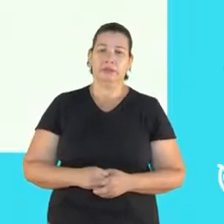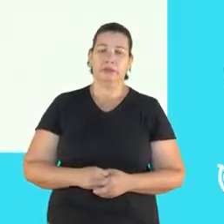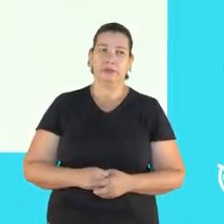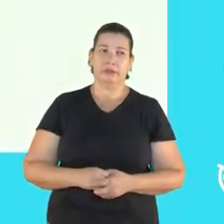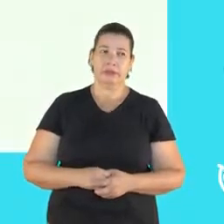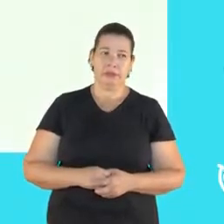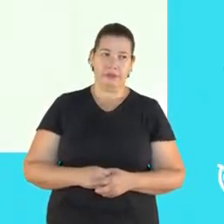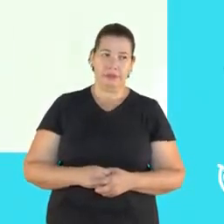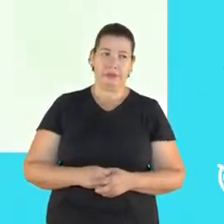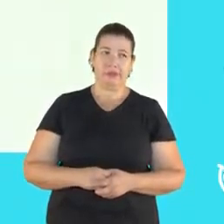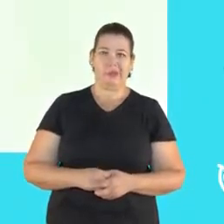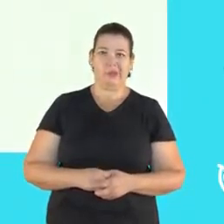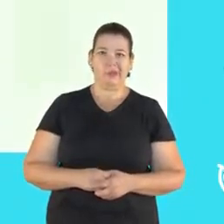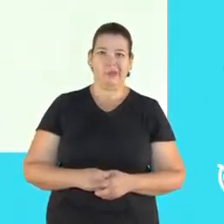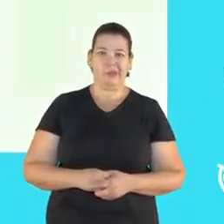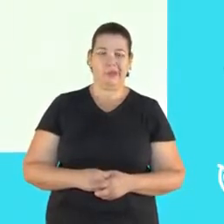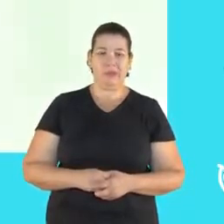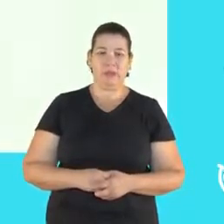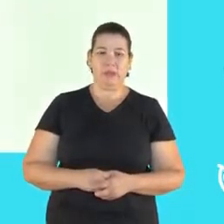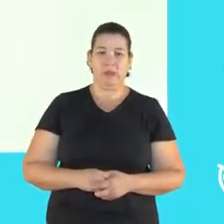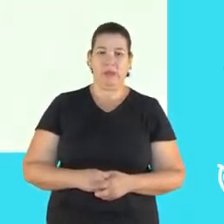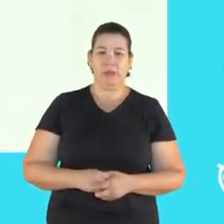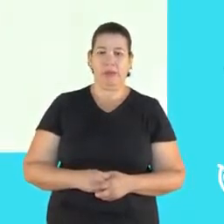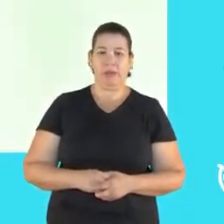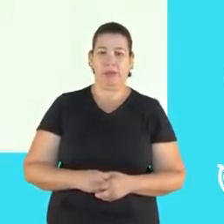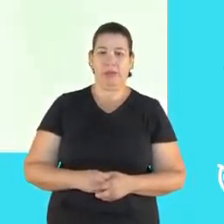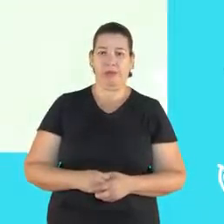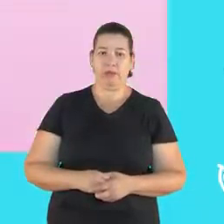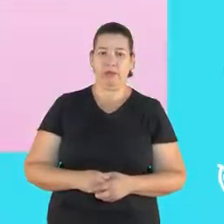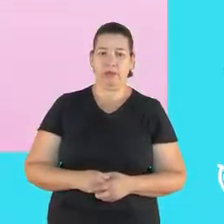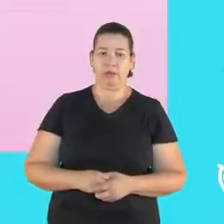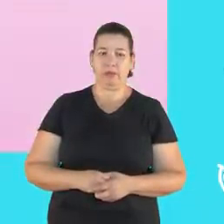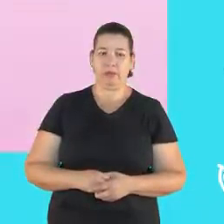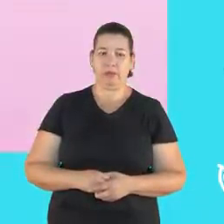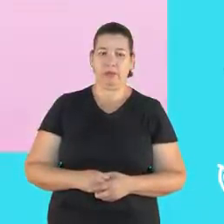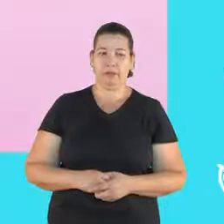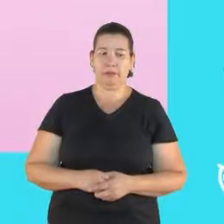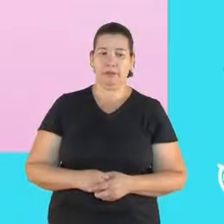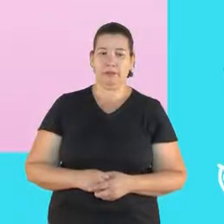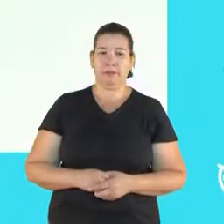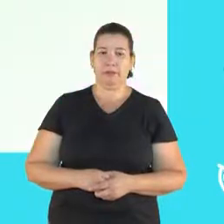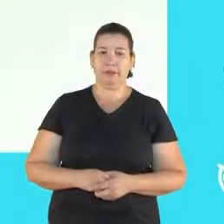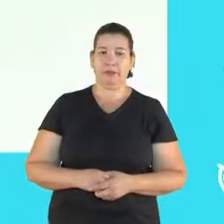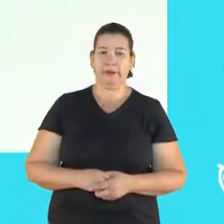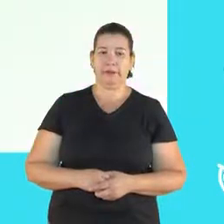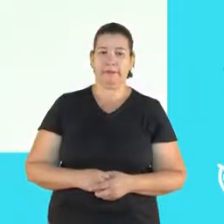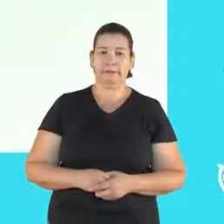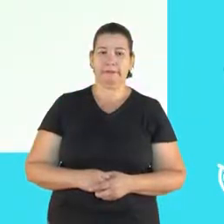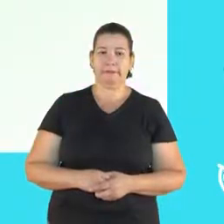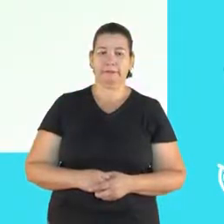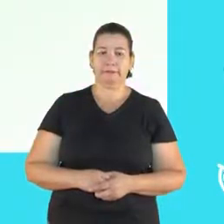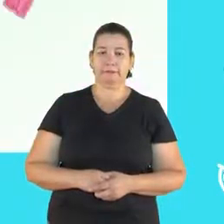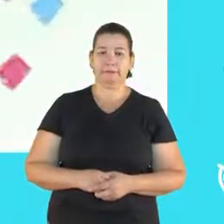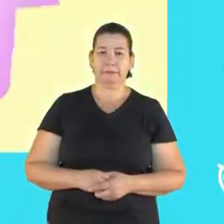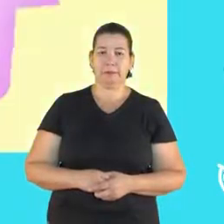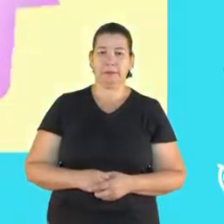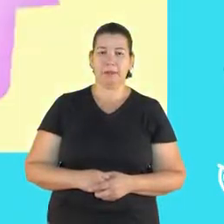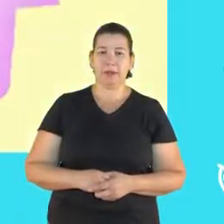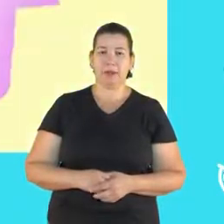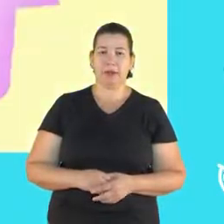helps the body develop, makes the hips widen, and thickens the womb's lining, preparing the body for menstruation or